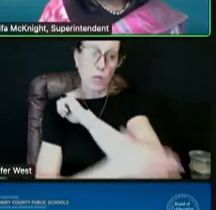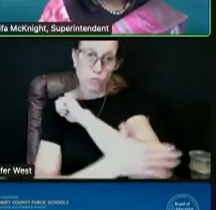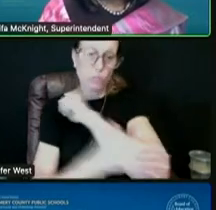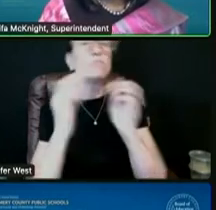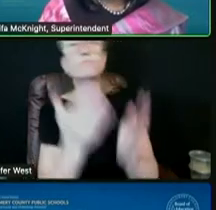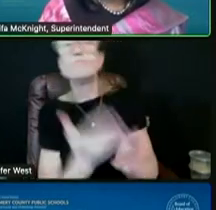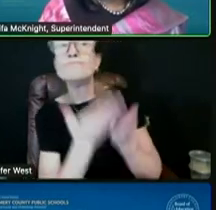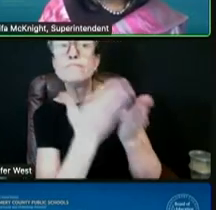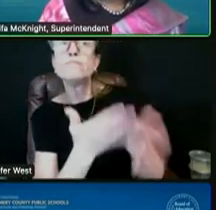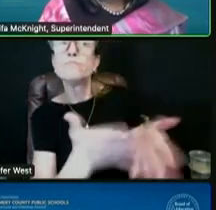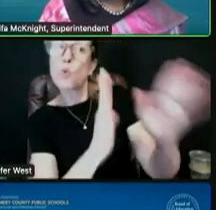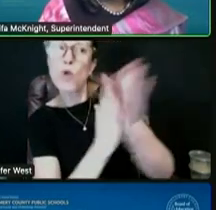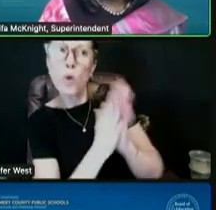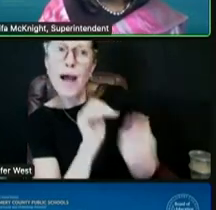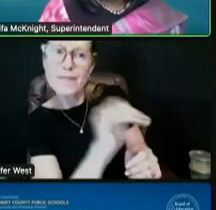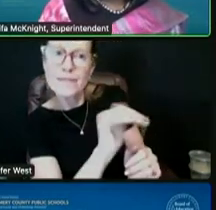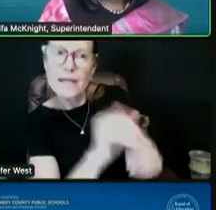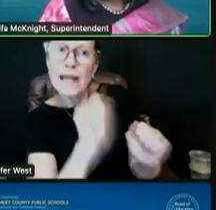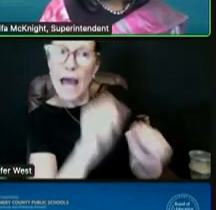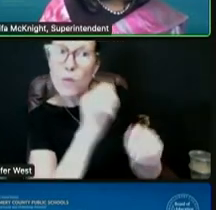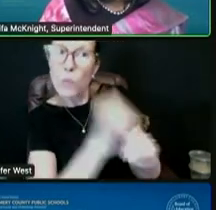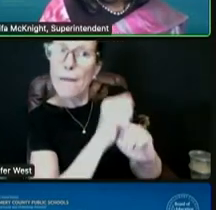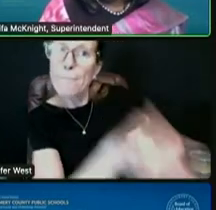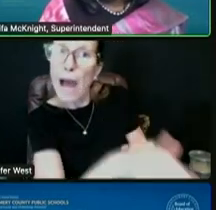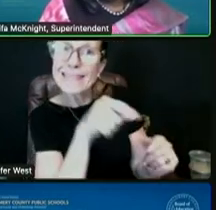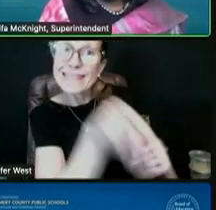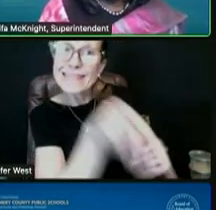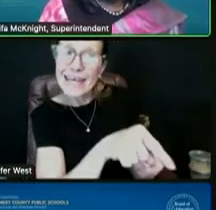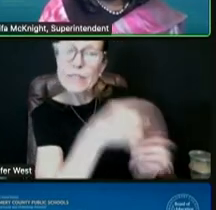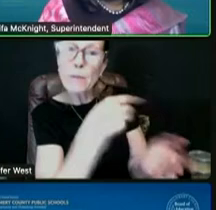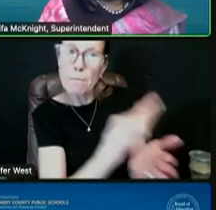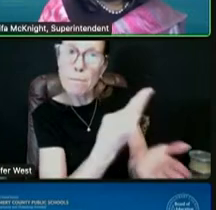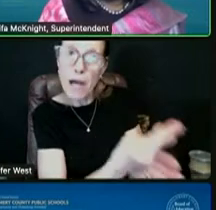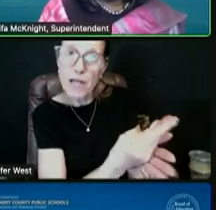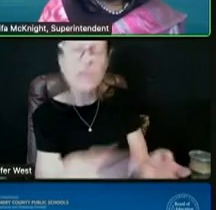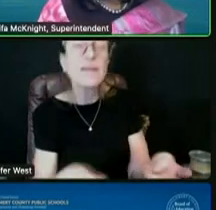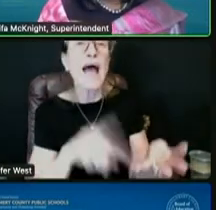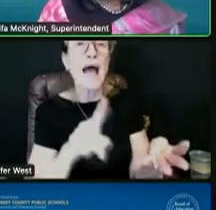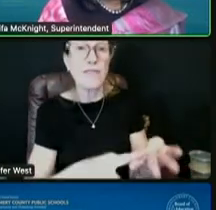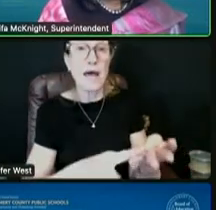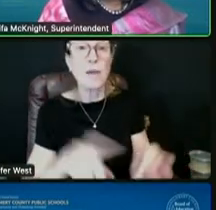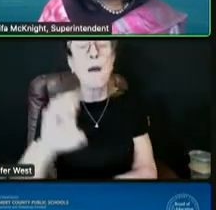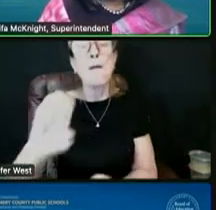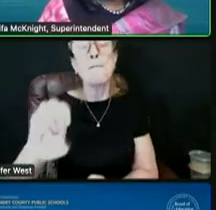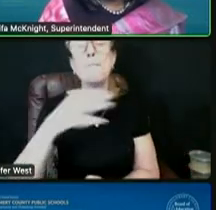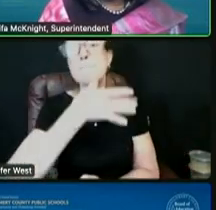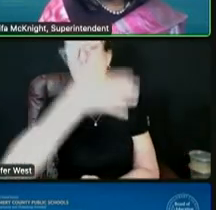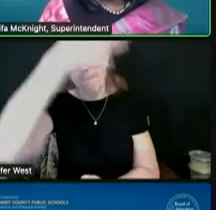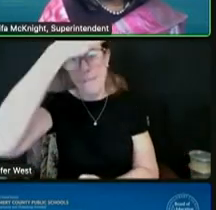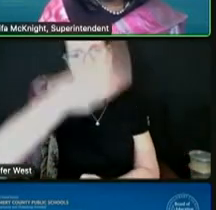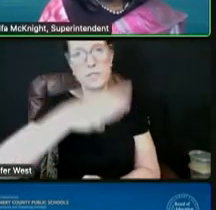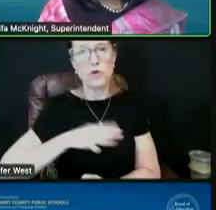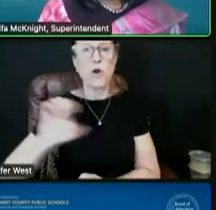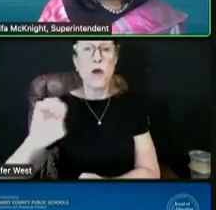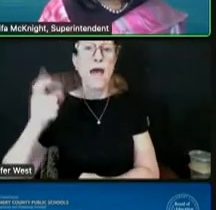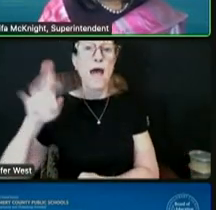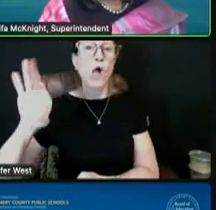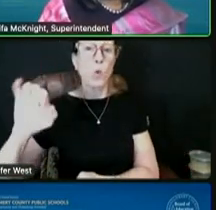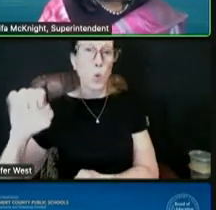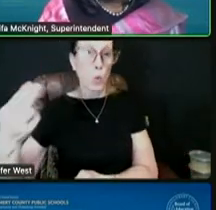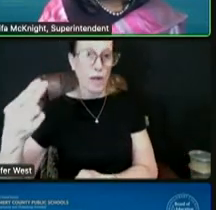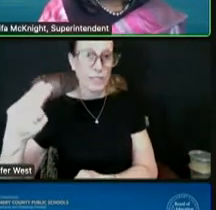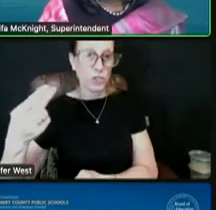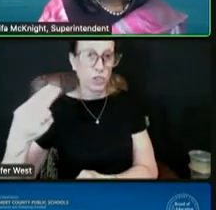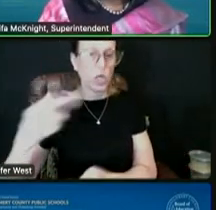process moves on to the county government, where the county executive, we all know him, Mr. Elridge, will make his recommendation, and then the